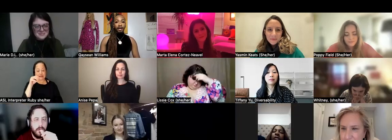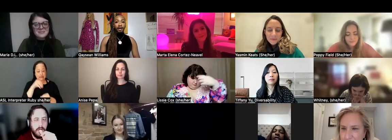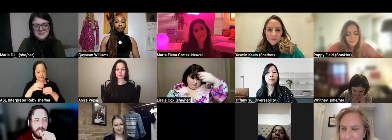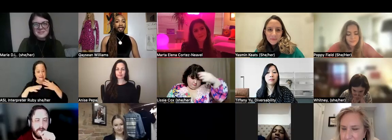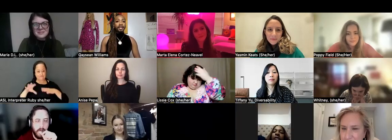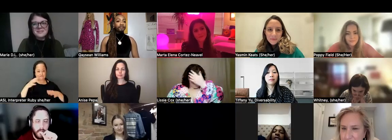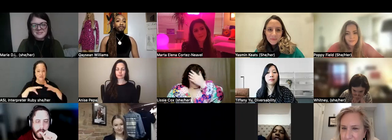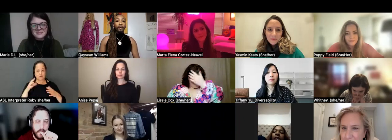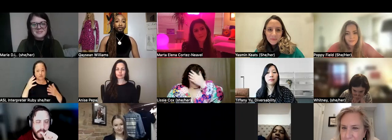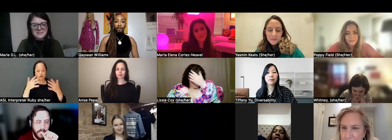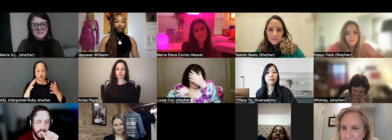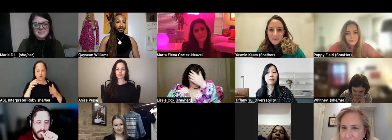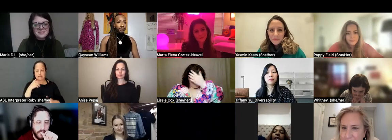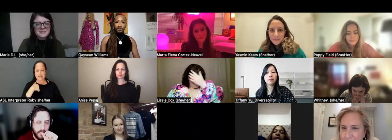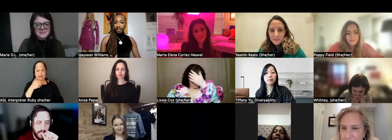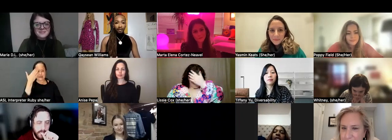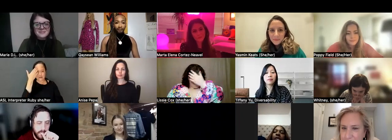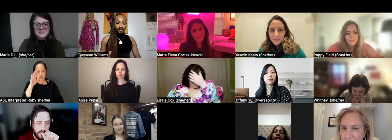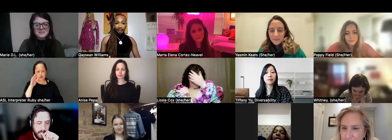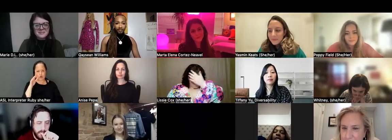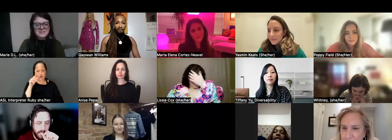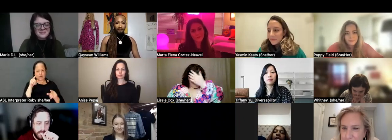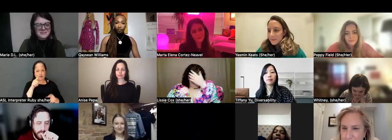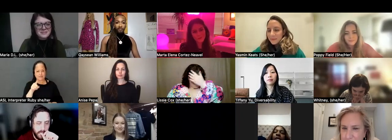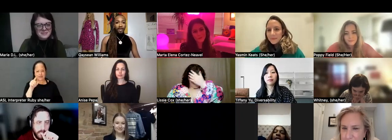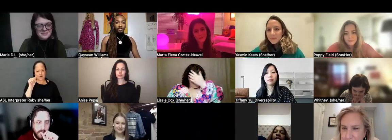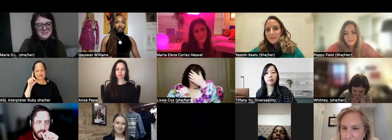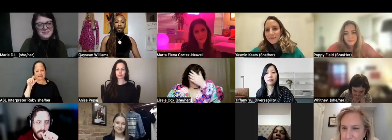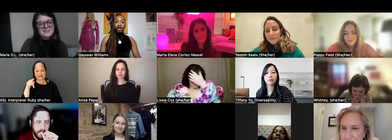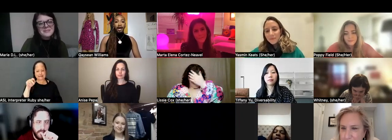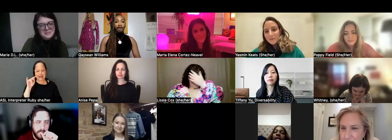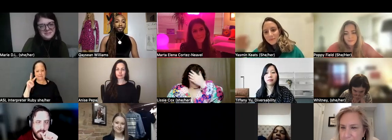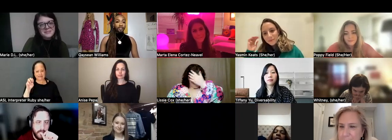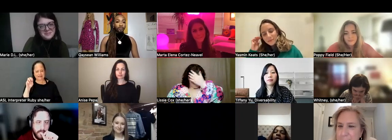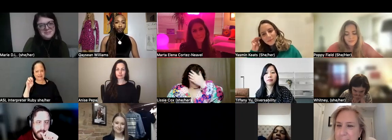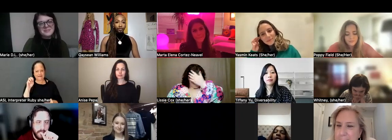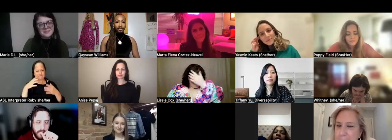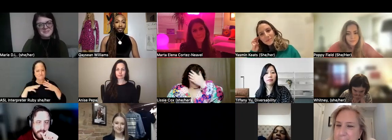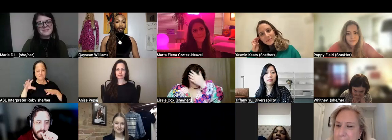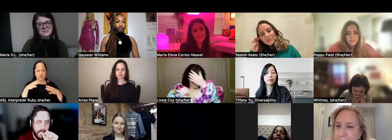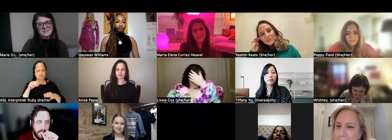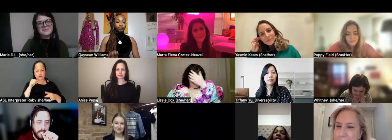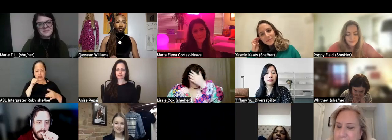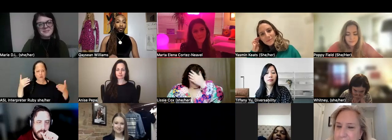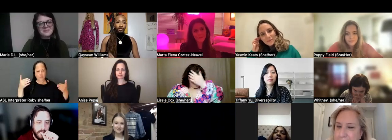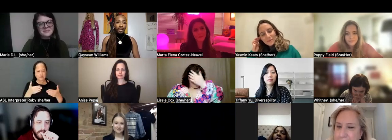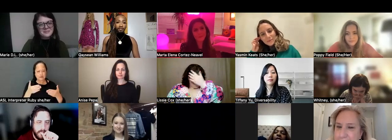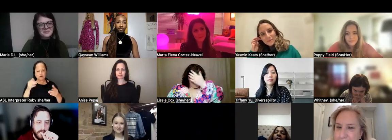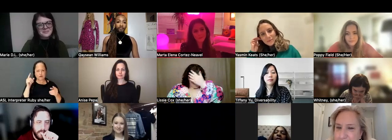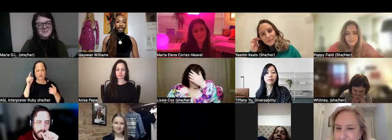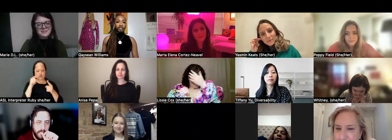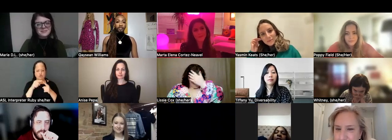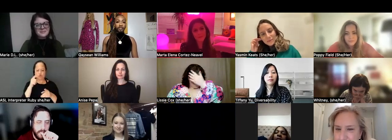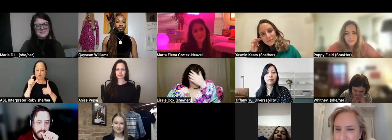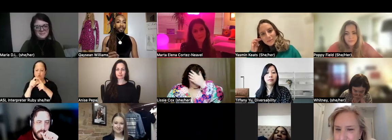already. I didn't even know there was such thing of adaptive wear fashion. I wasn't introduced to the word adaptive